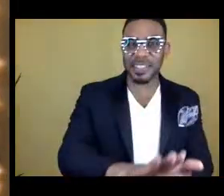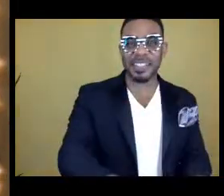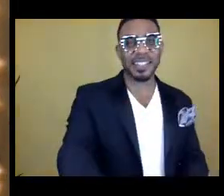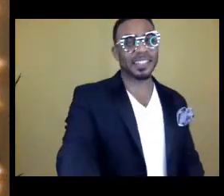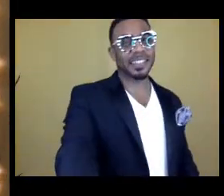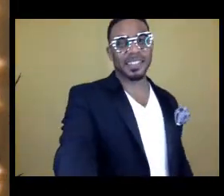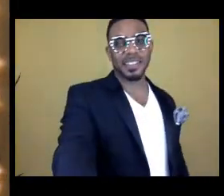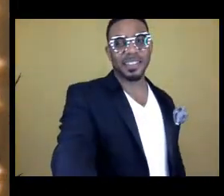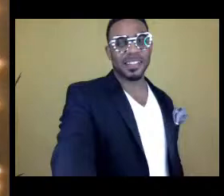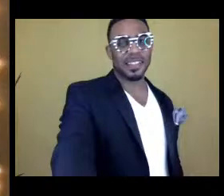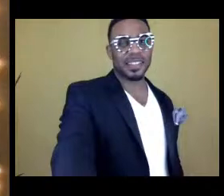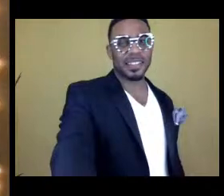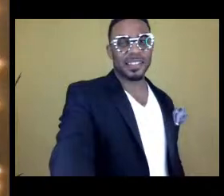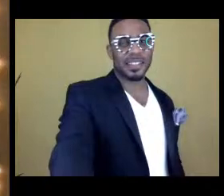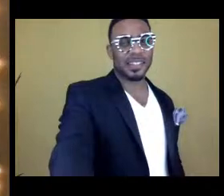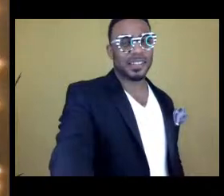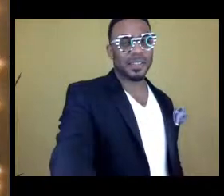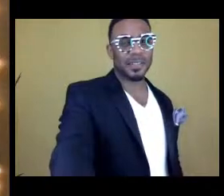believe.